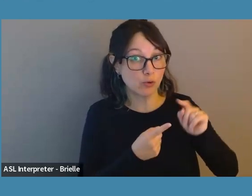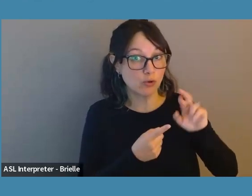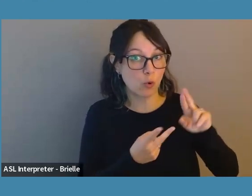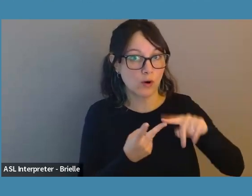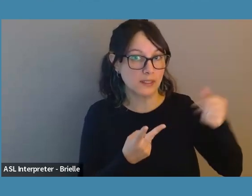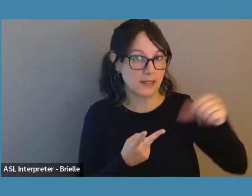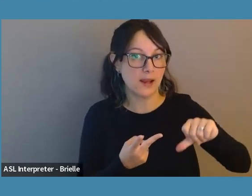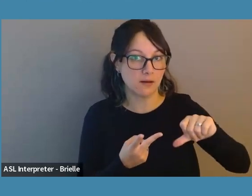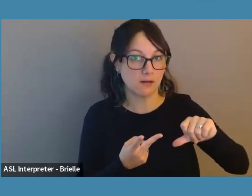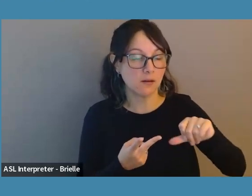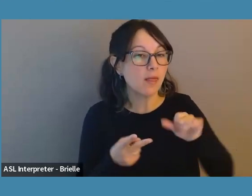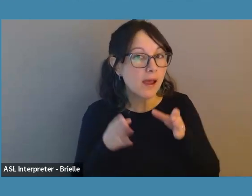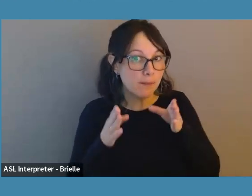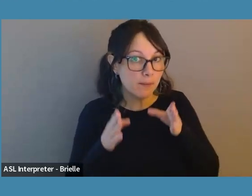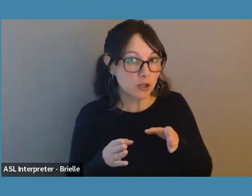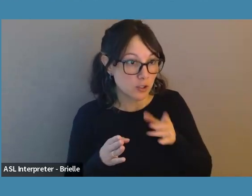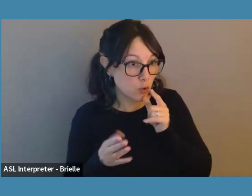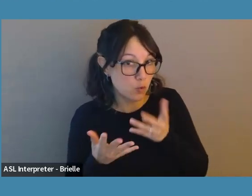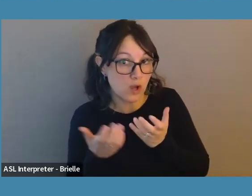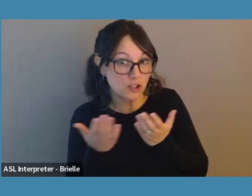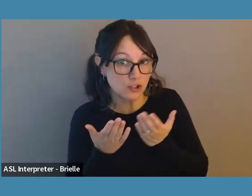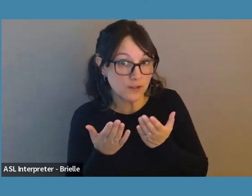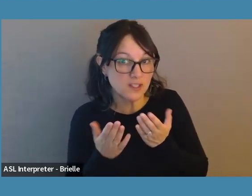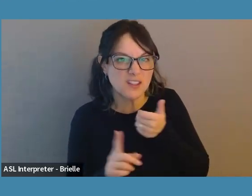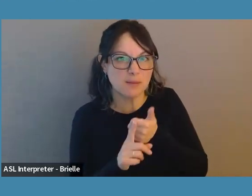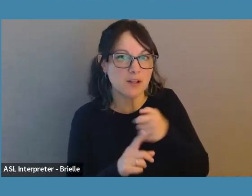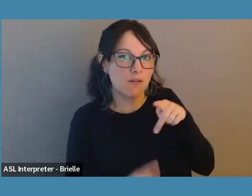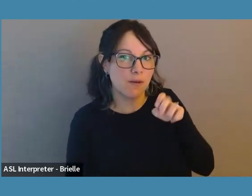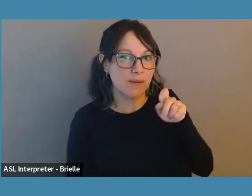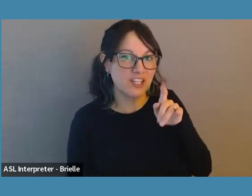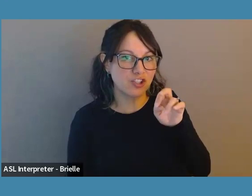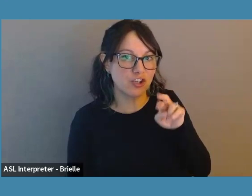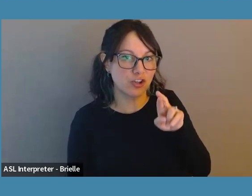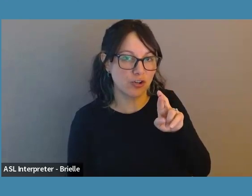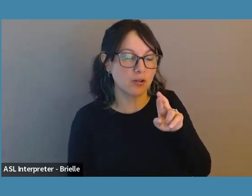that person seeking services is the petitioner.